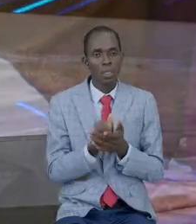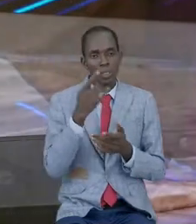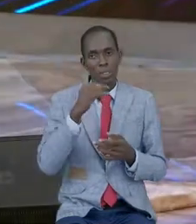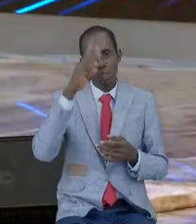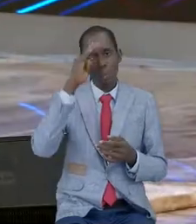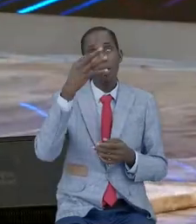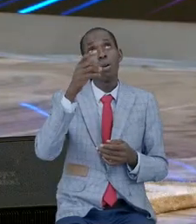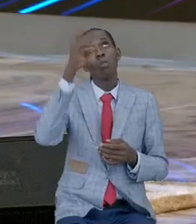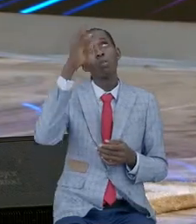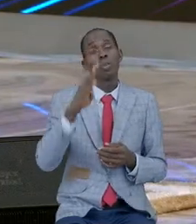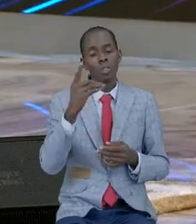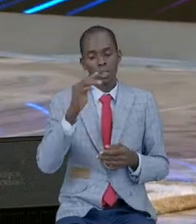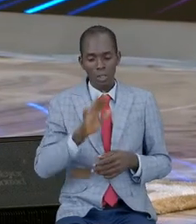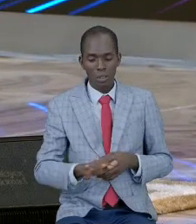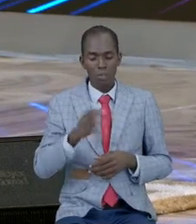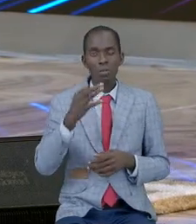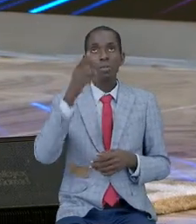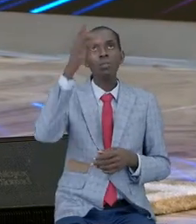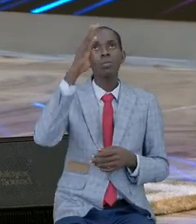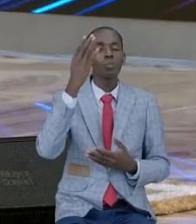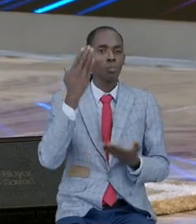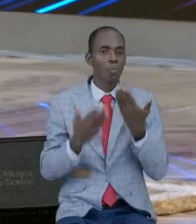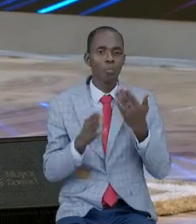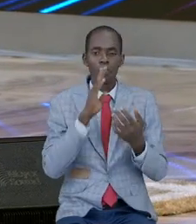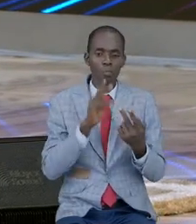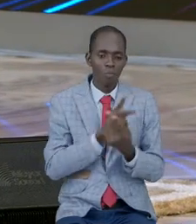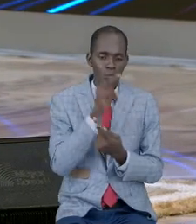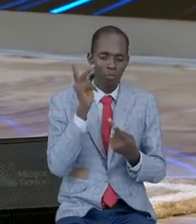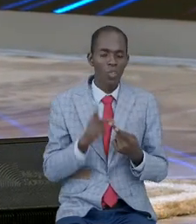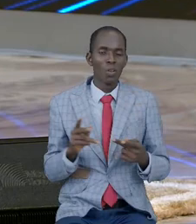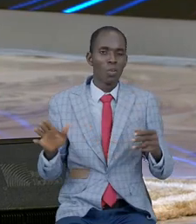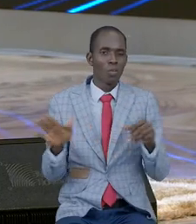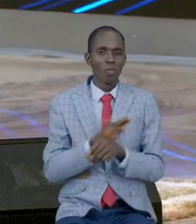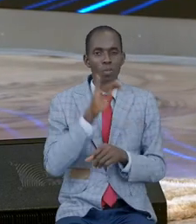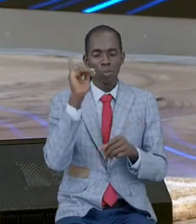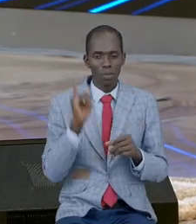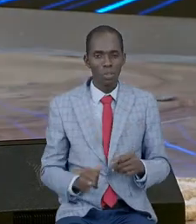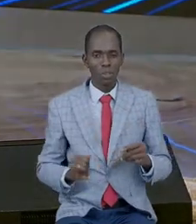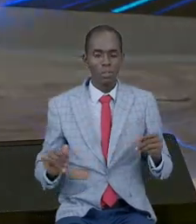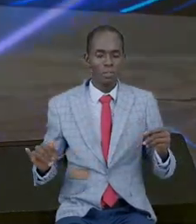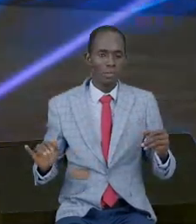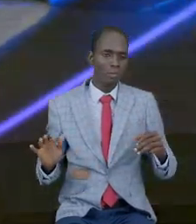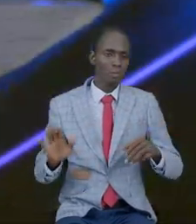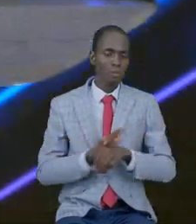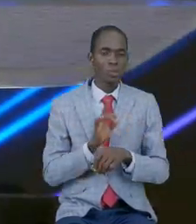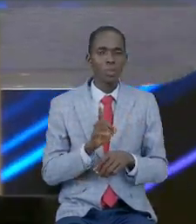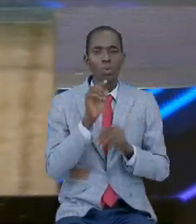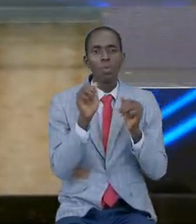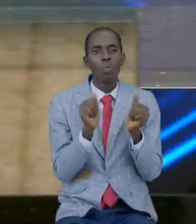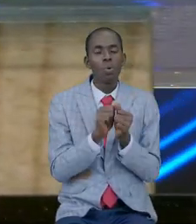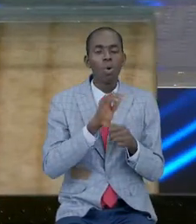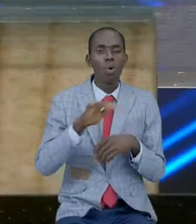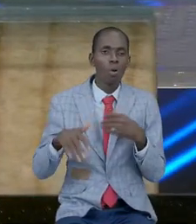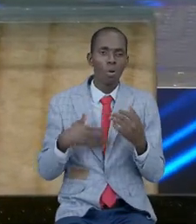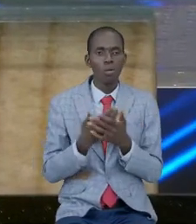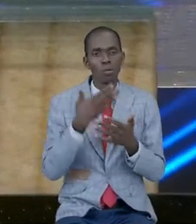the child of god may be perfect mature thoroughly furnished unto all good